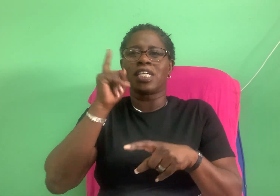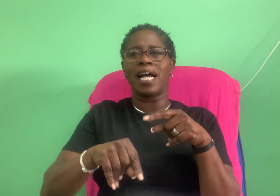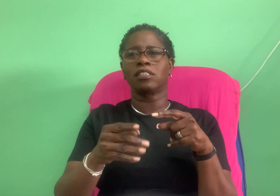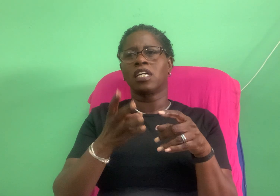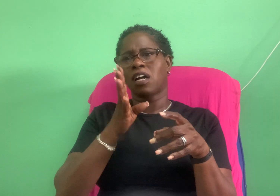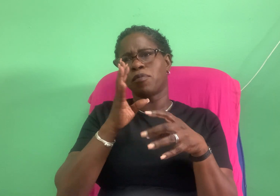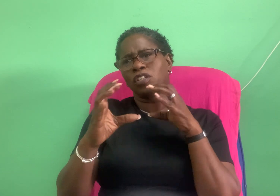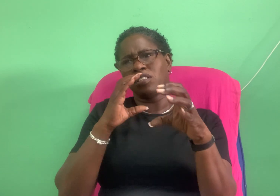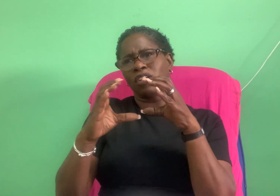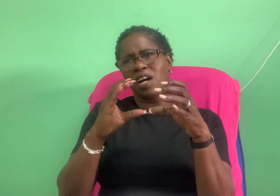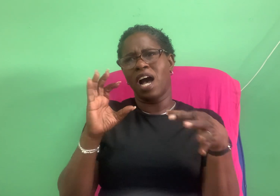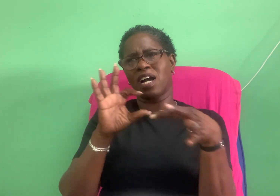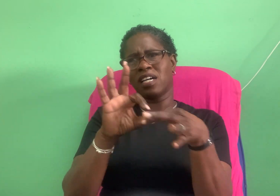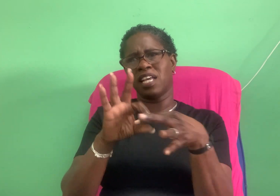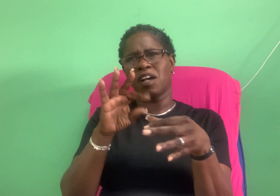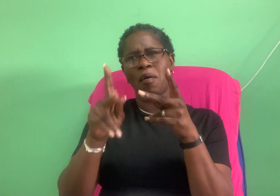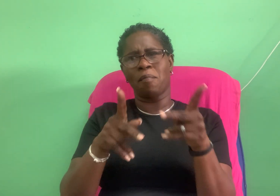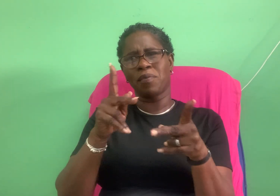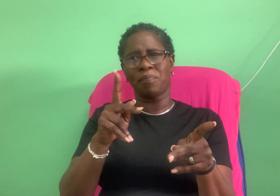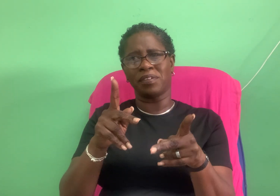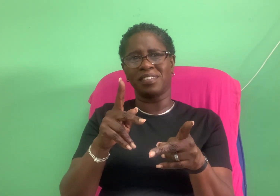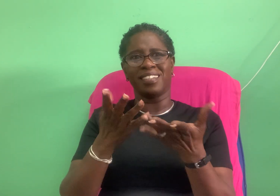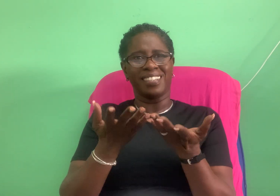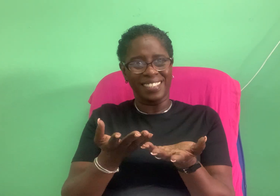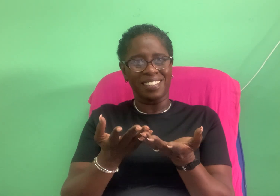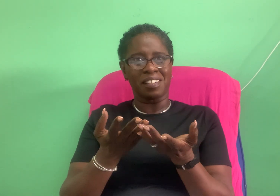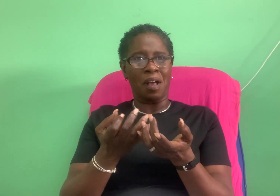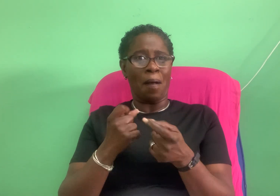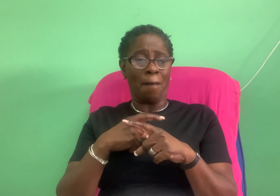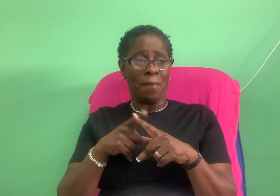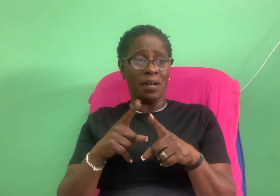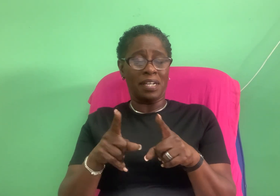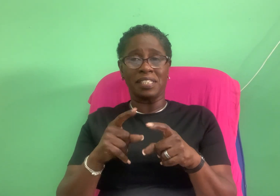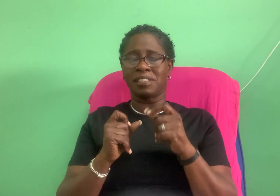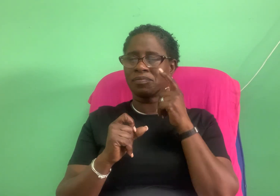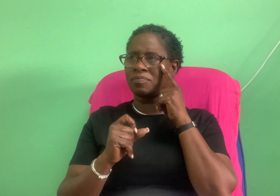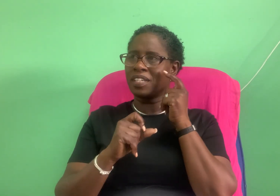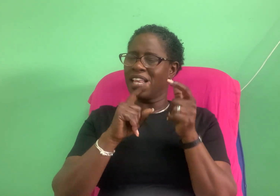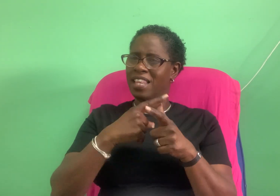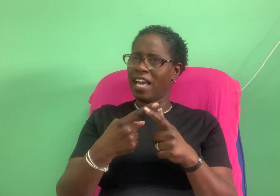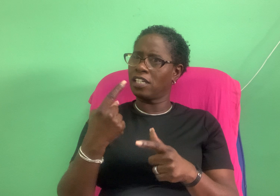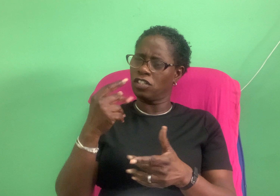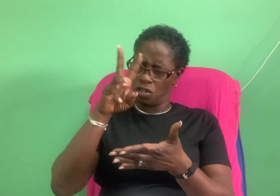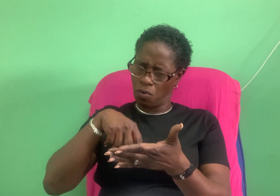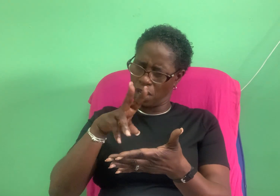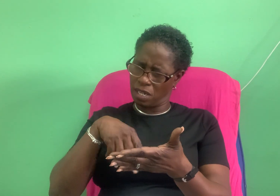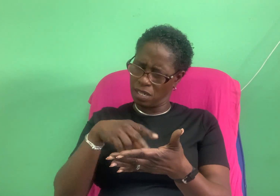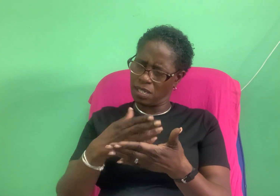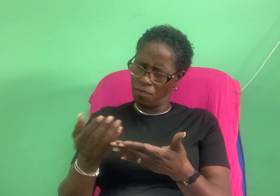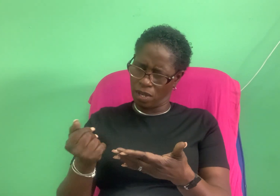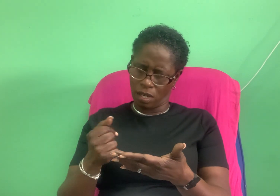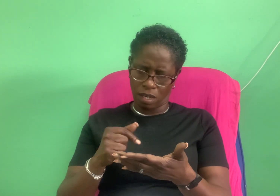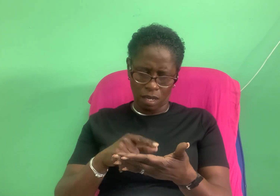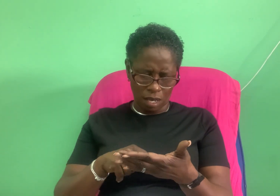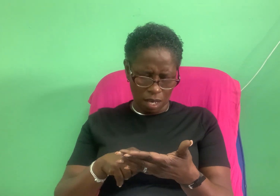ability to communicate and connect with others who don't have similar histories. And it wasn't until I read an article